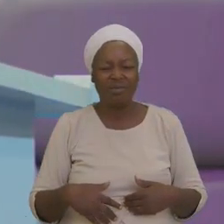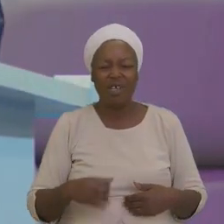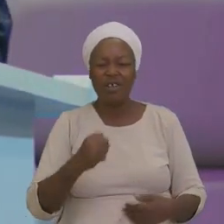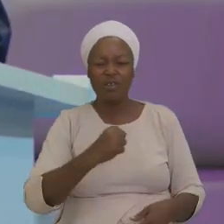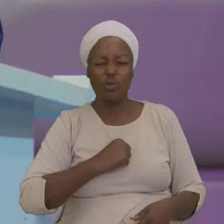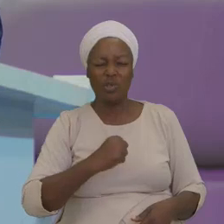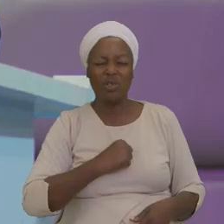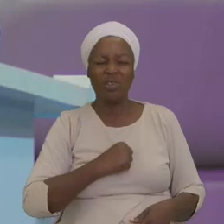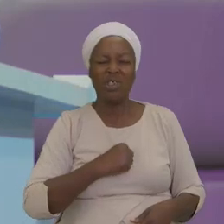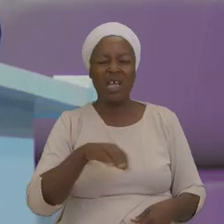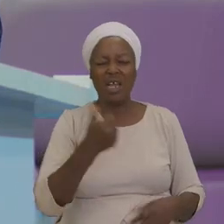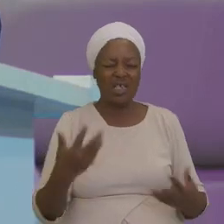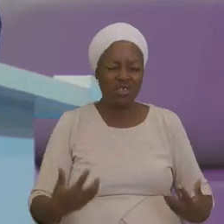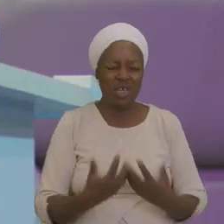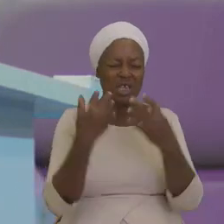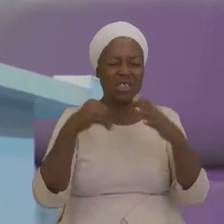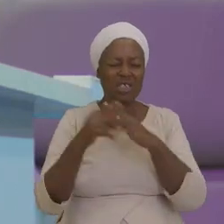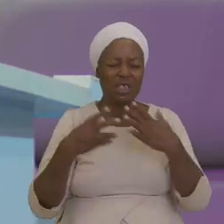Tuberculosis, any challenge in the body?